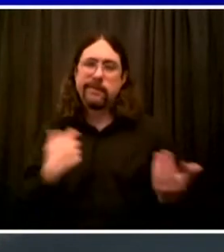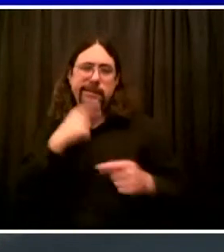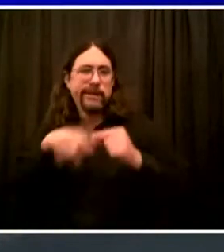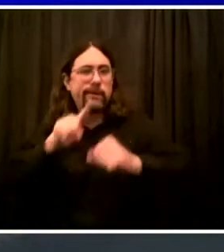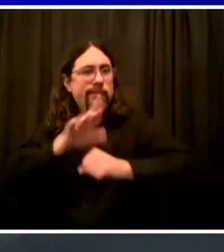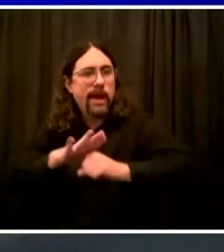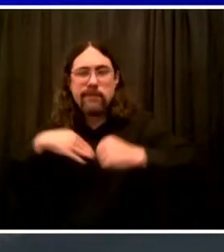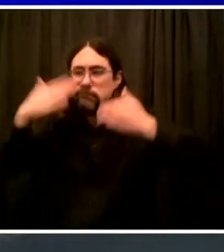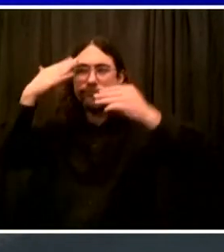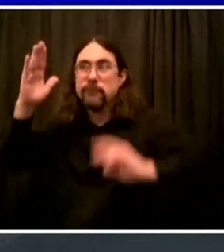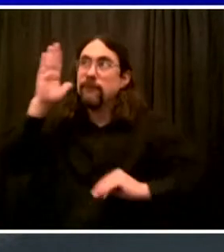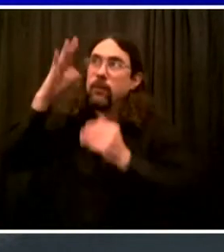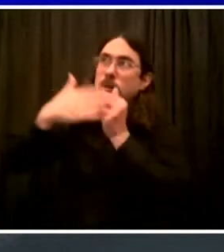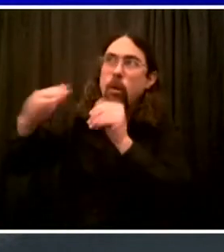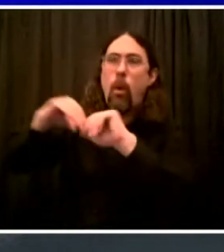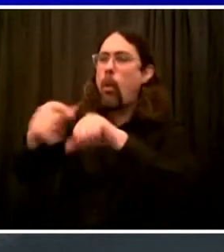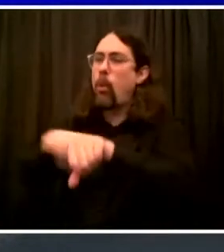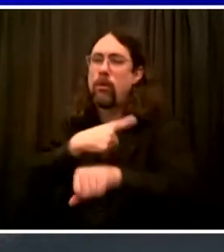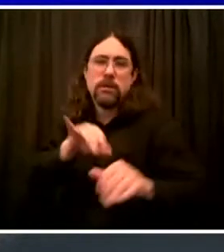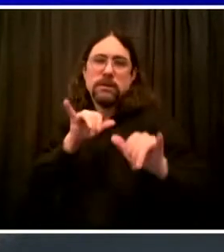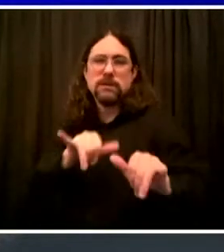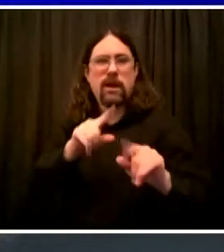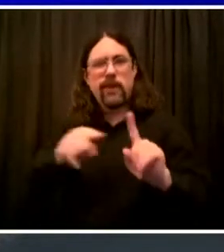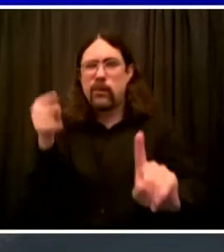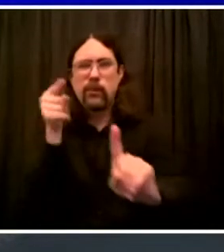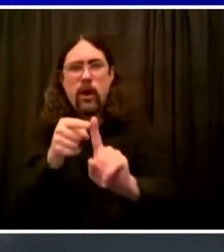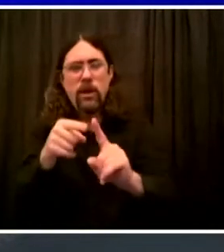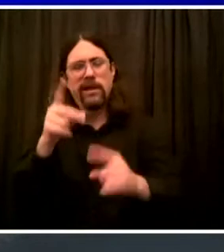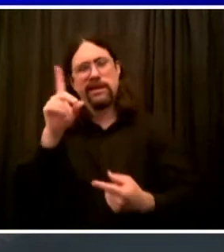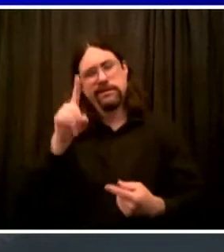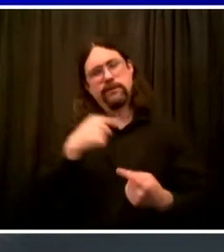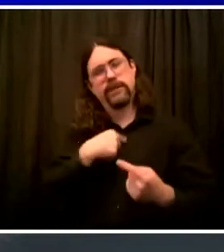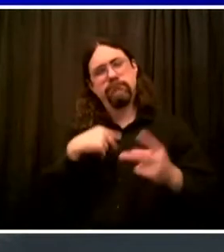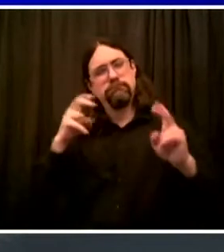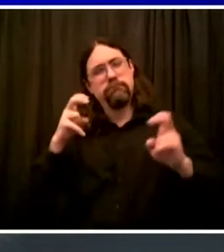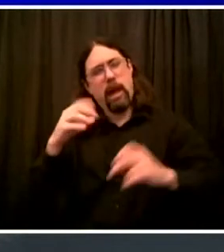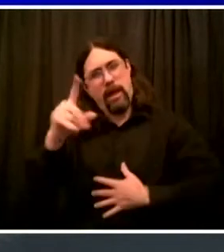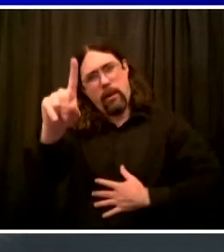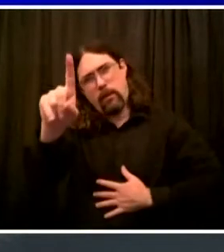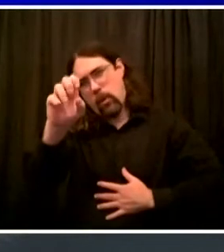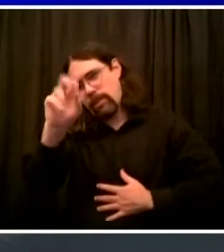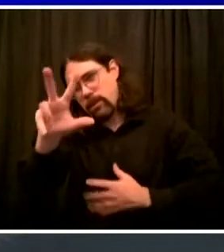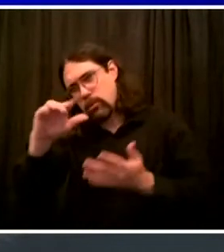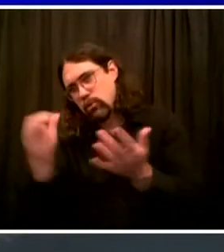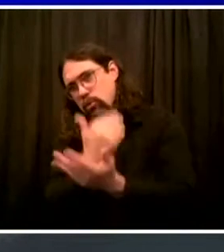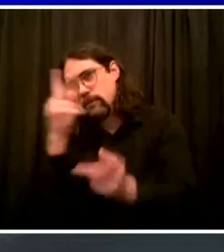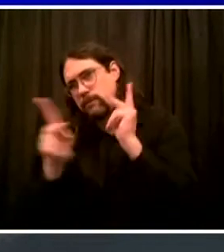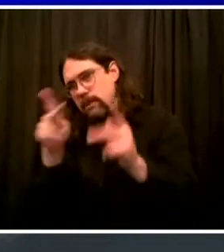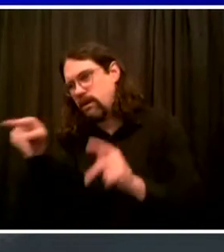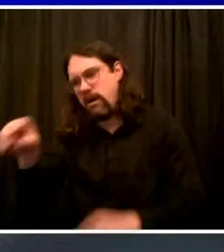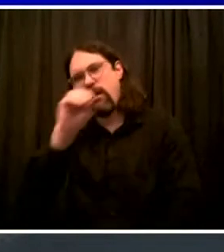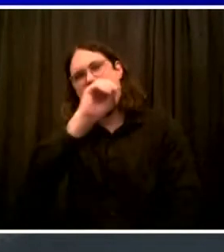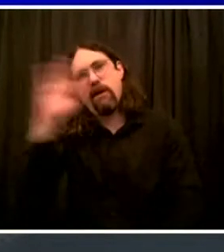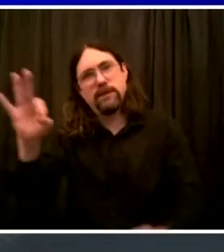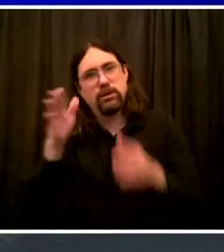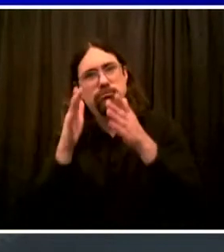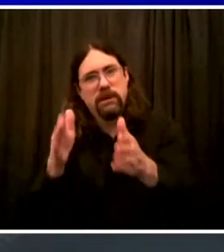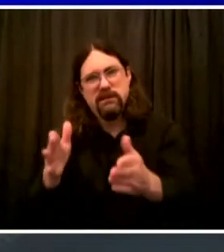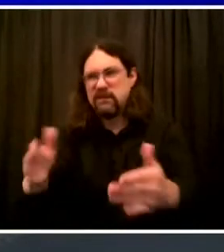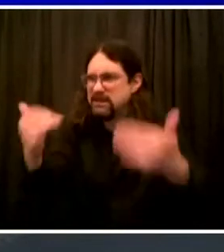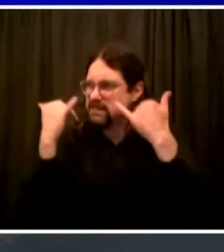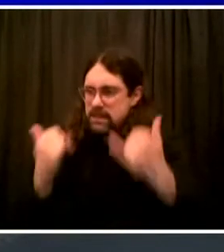direction. So we've got to break the vicious cycle that held people in a life that was truly dangerous